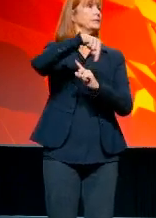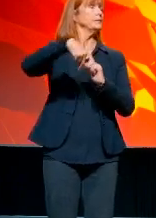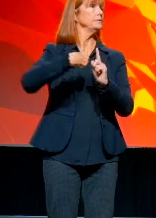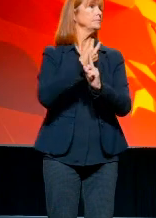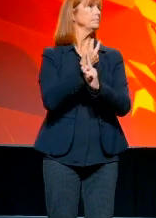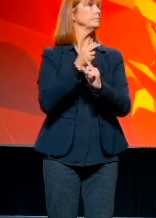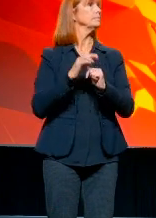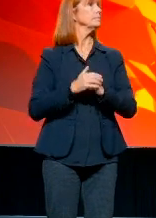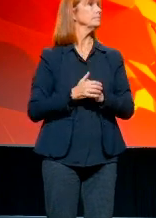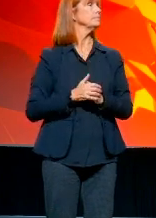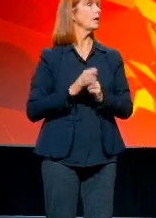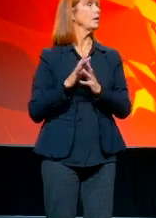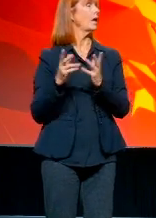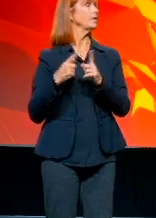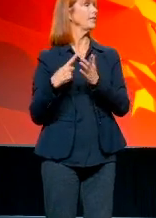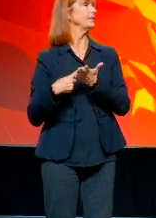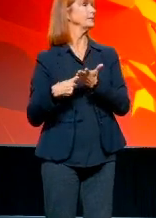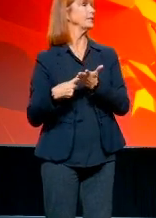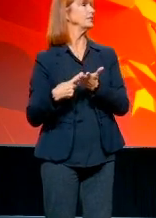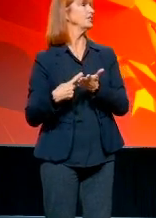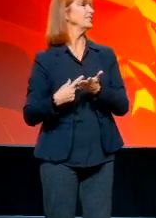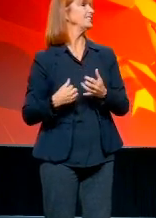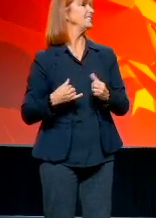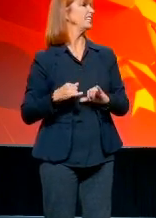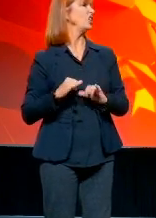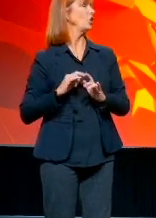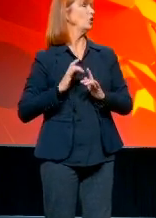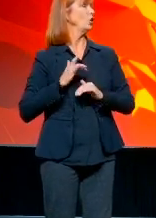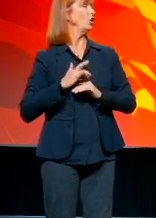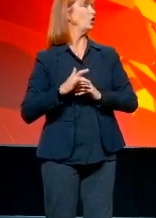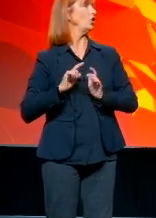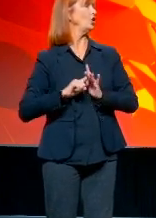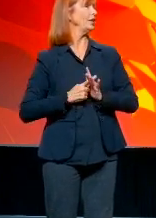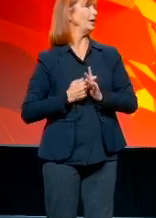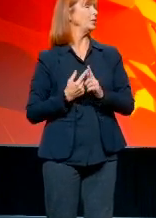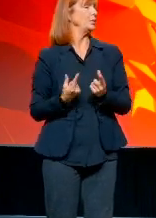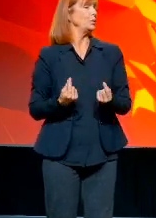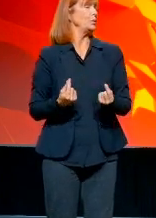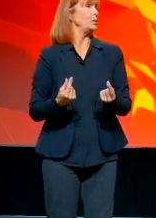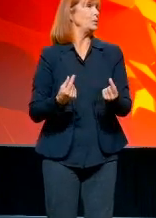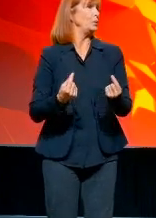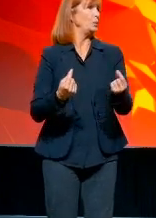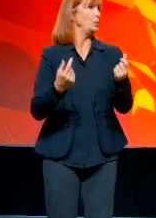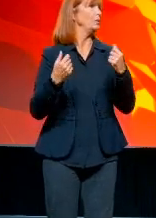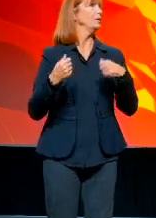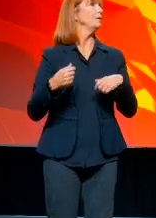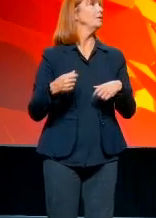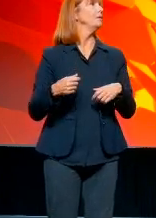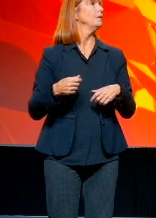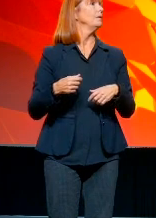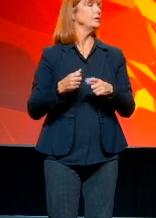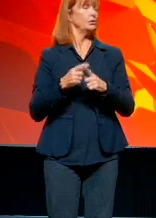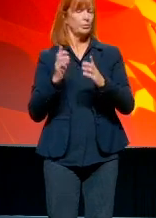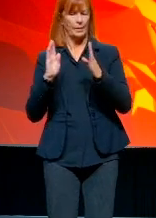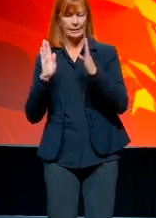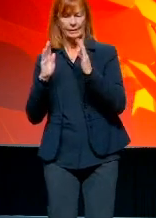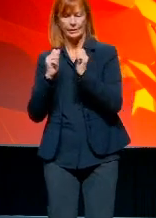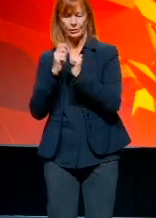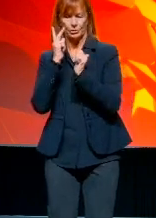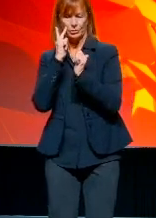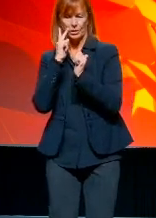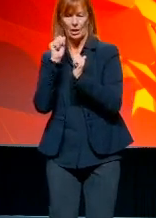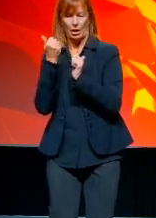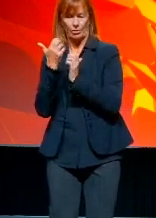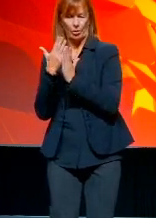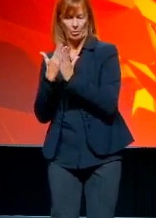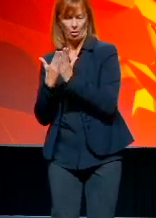of the discussion is still quite nascent, it's still early stage, like, but we do need to seriously kind of like pay attention to some of the other aspects,